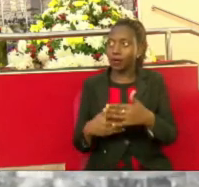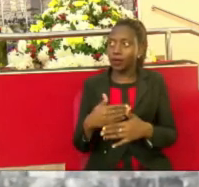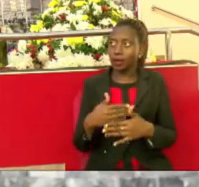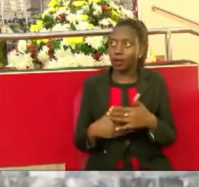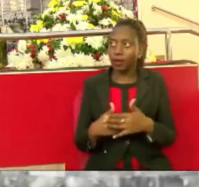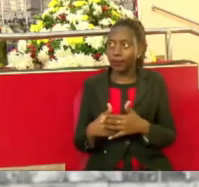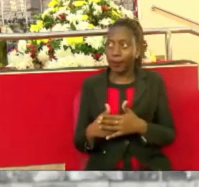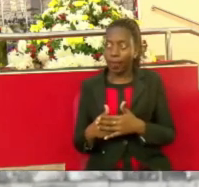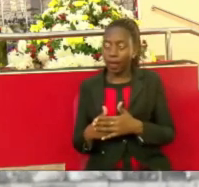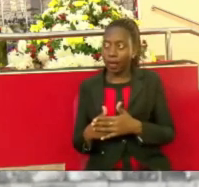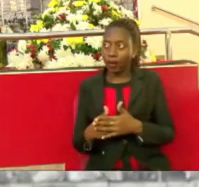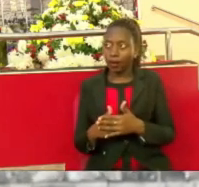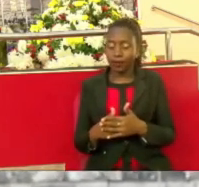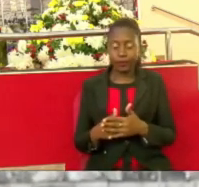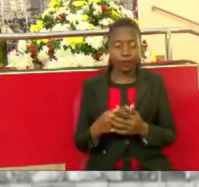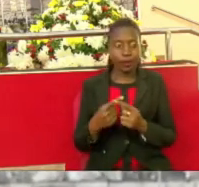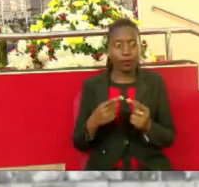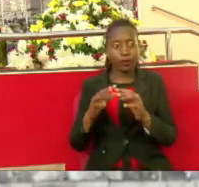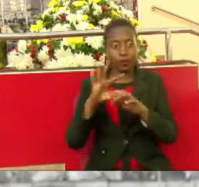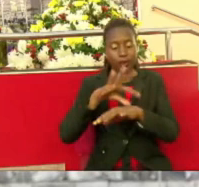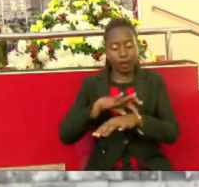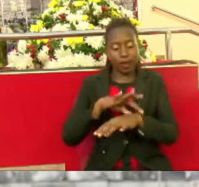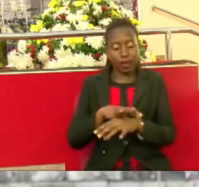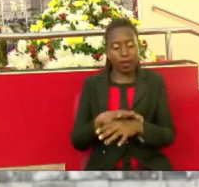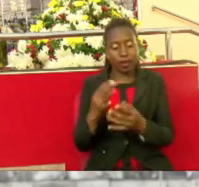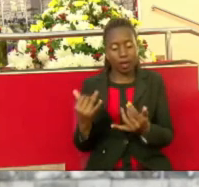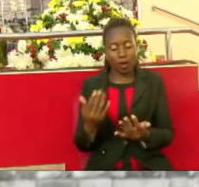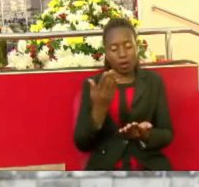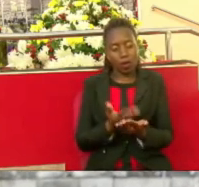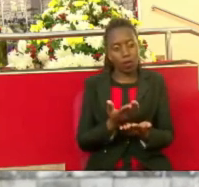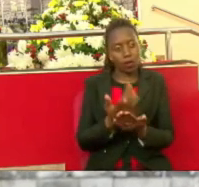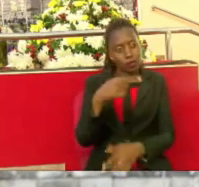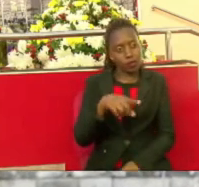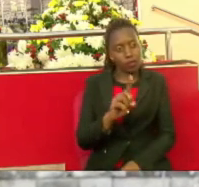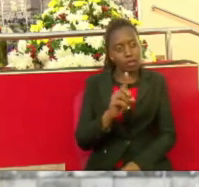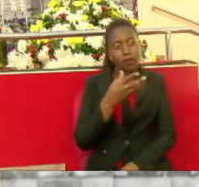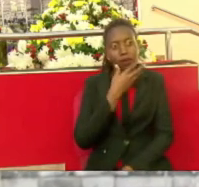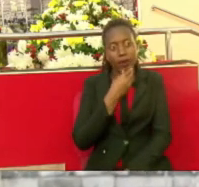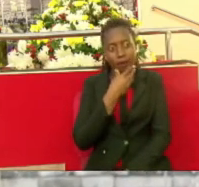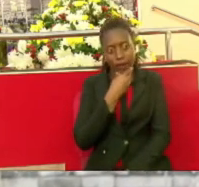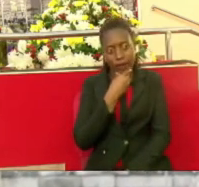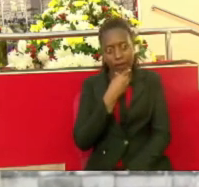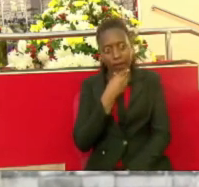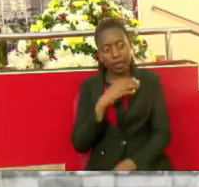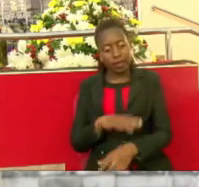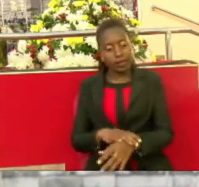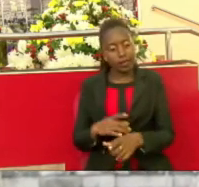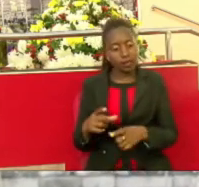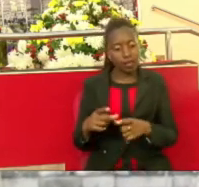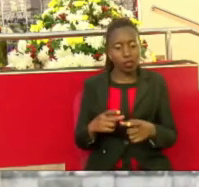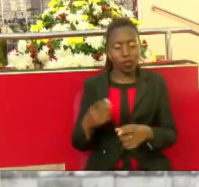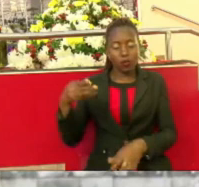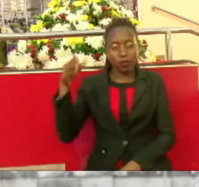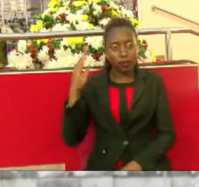all the earth. Be strong, therefore, and prove yourself a man. And keep the charge of the Lord your God to walk in his